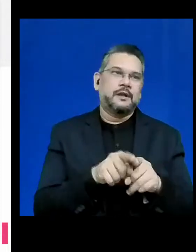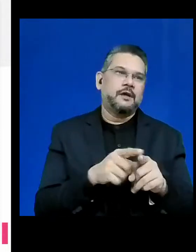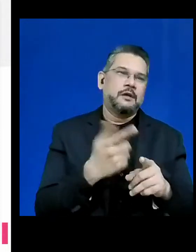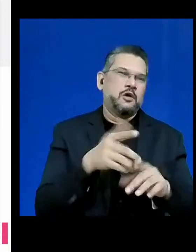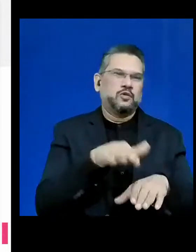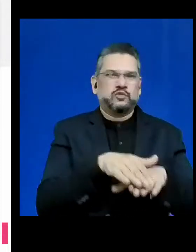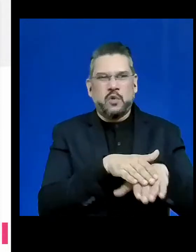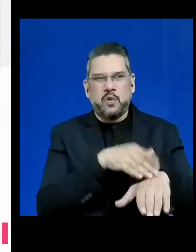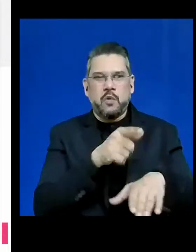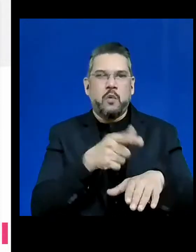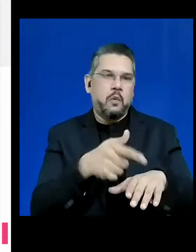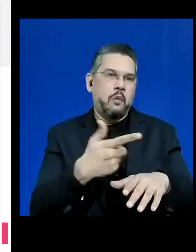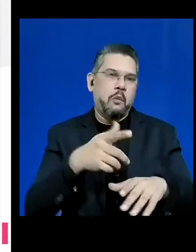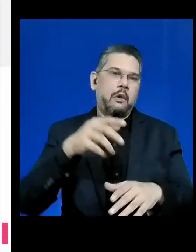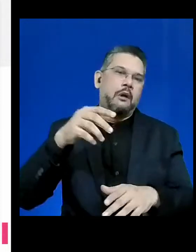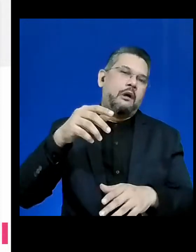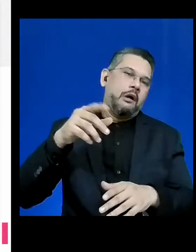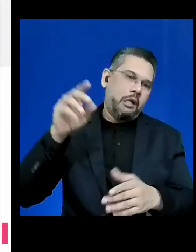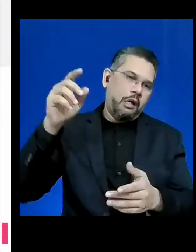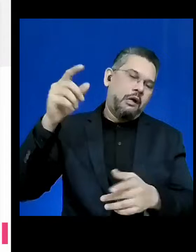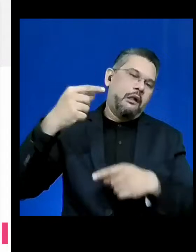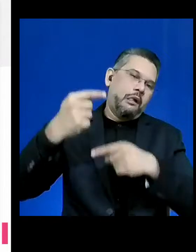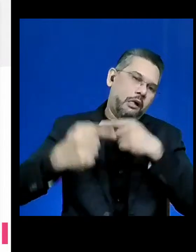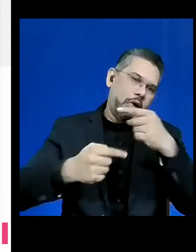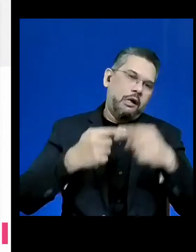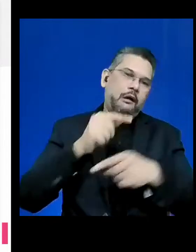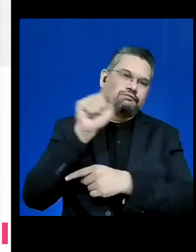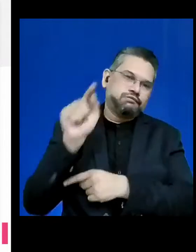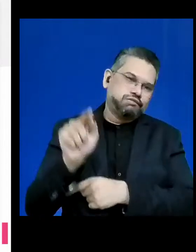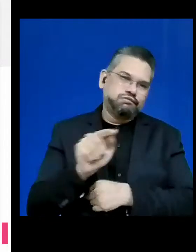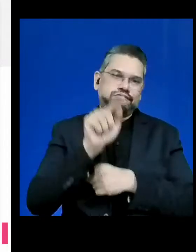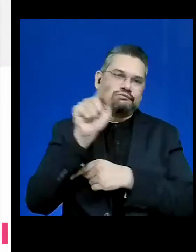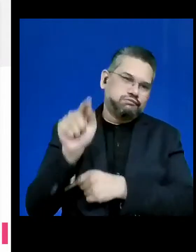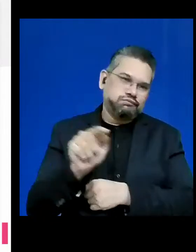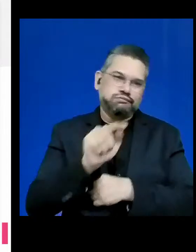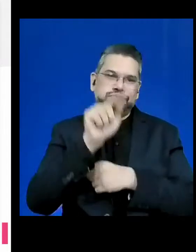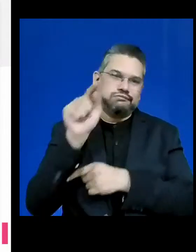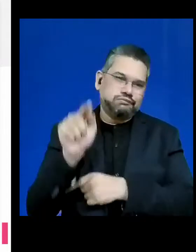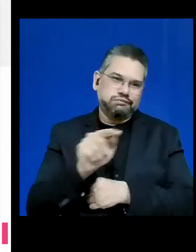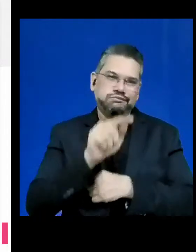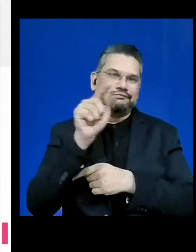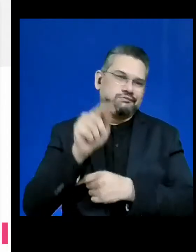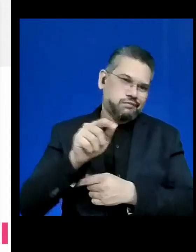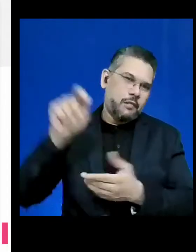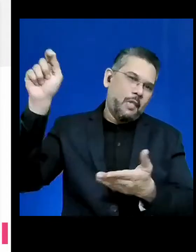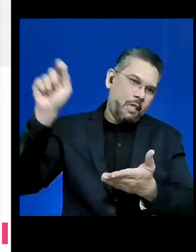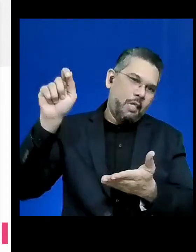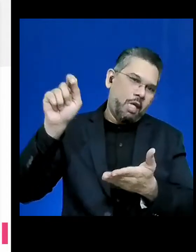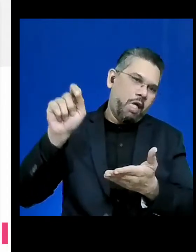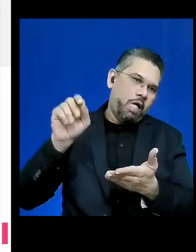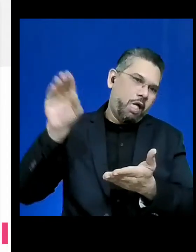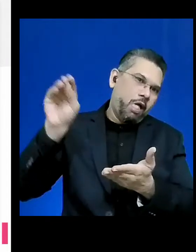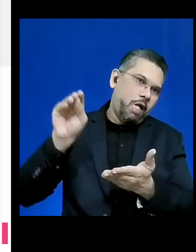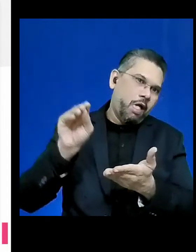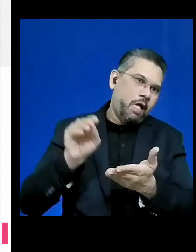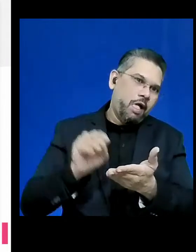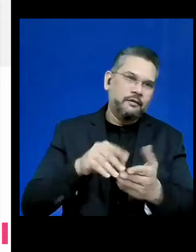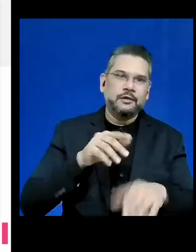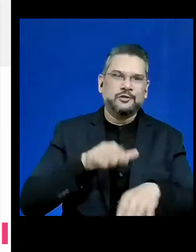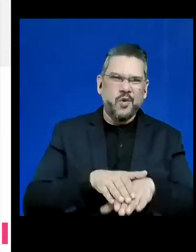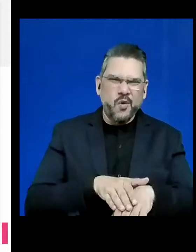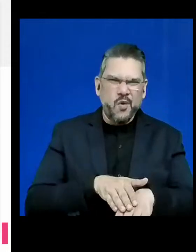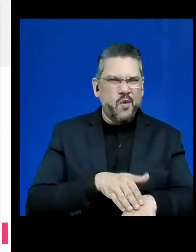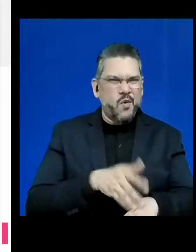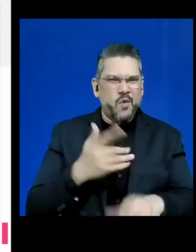slow to load, and the user and causes users with slow connections not to be able to use